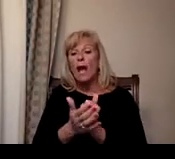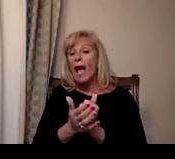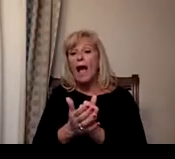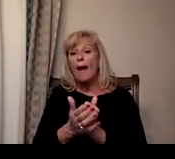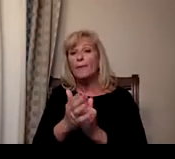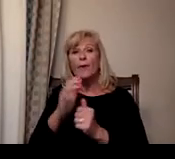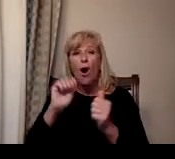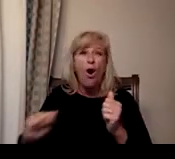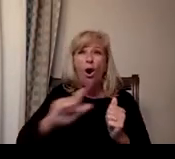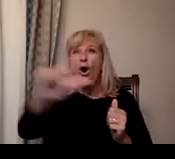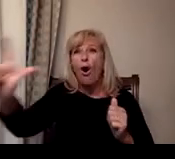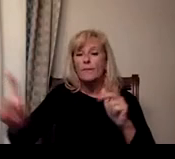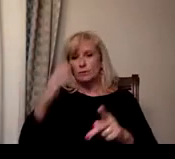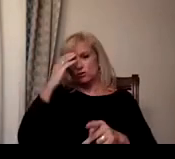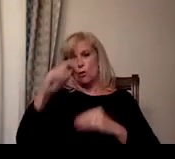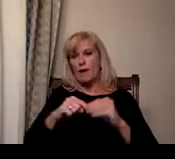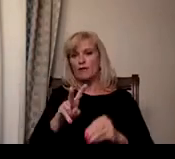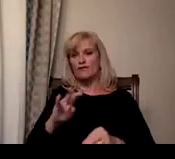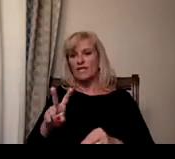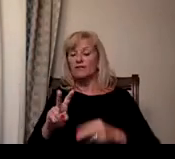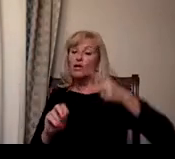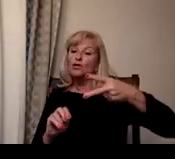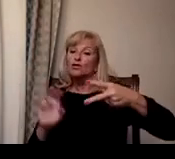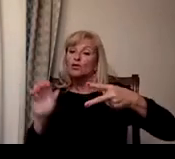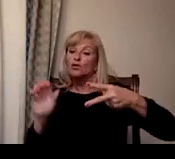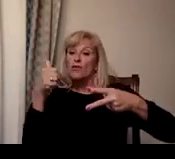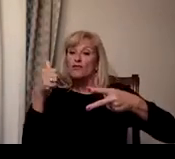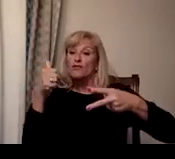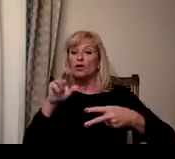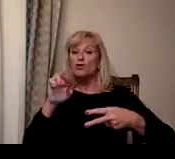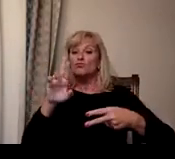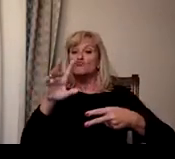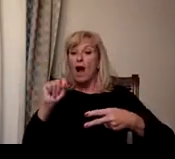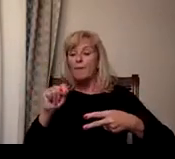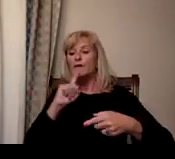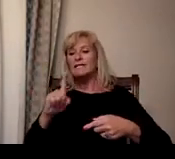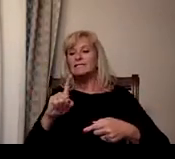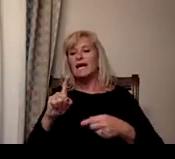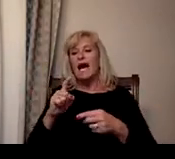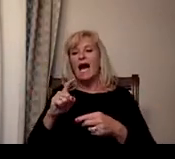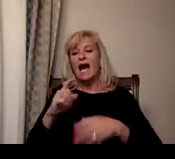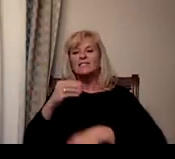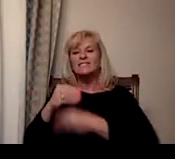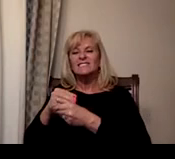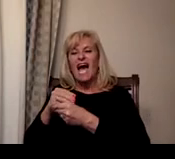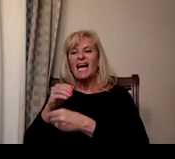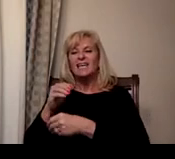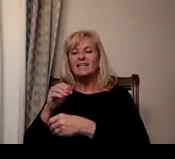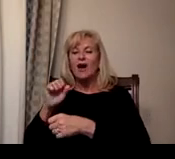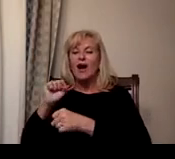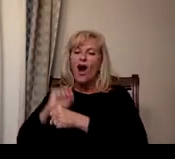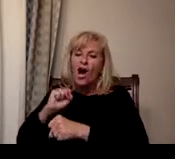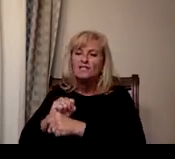And we also have Robert McFadden and Kevin Manley. Robert is our side hustle all-star. He is the